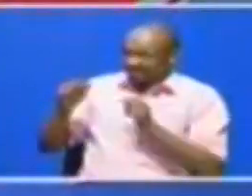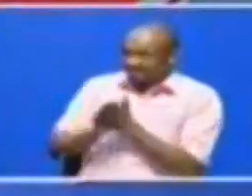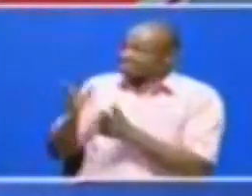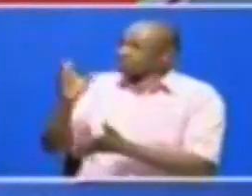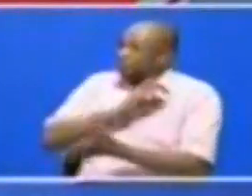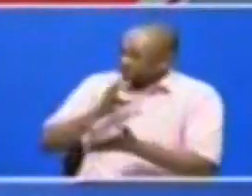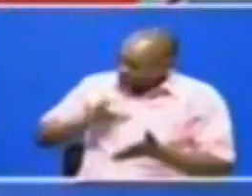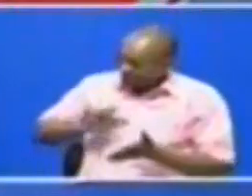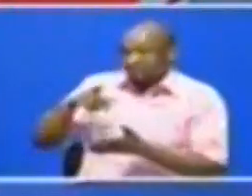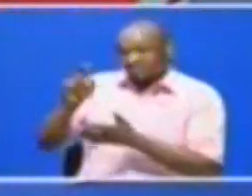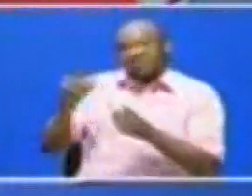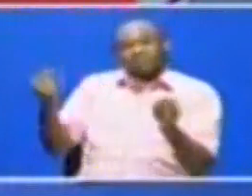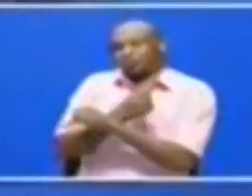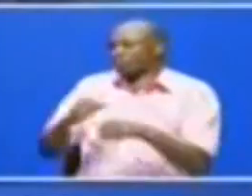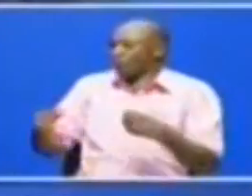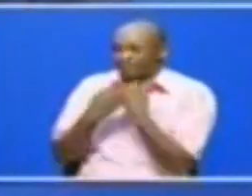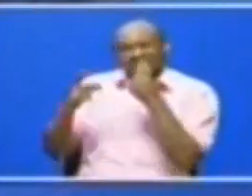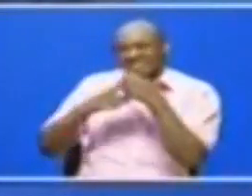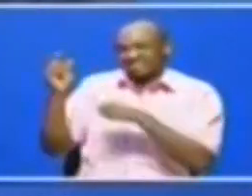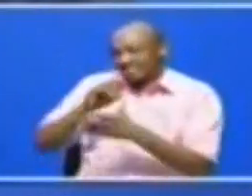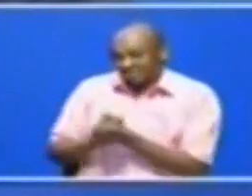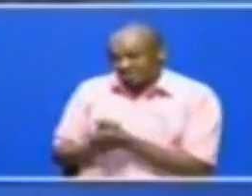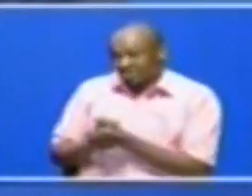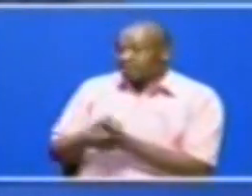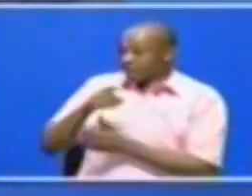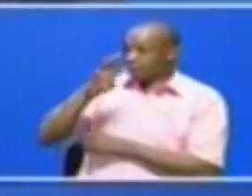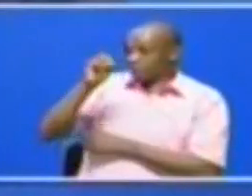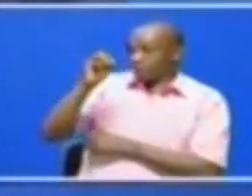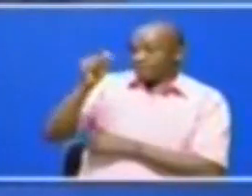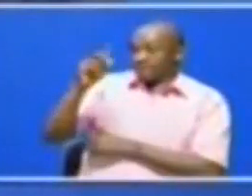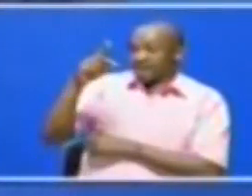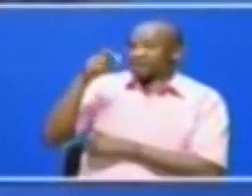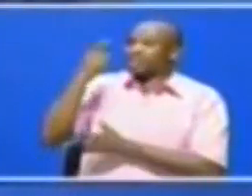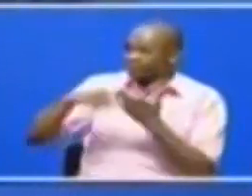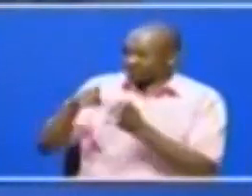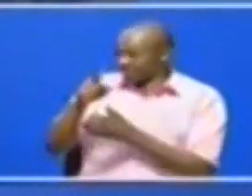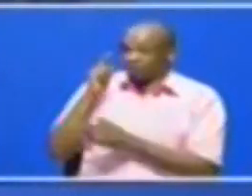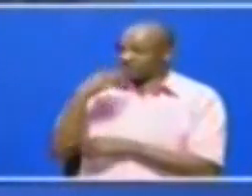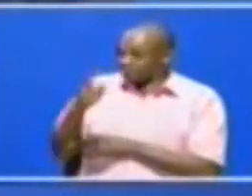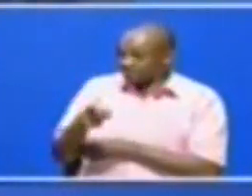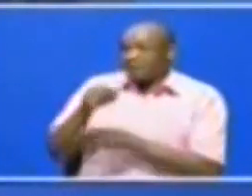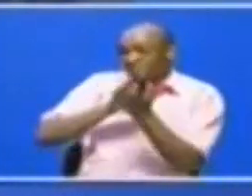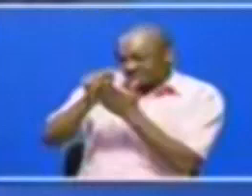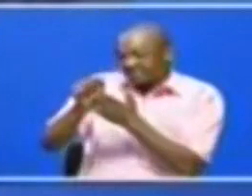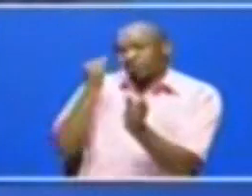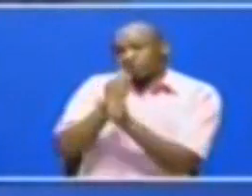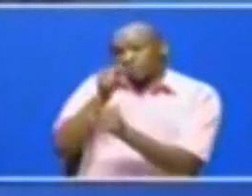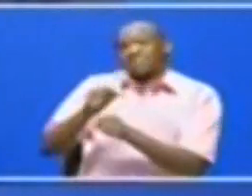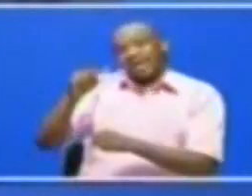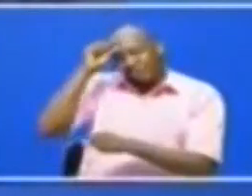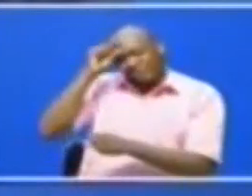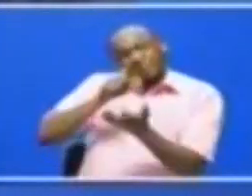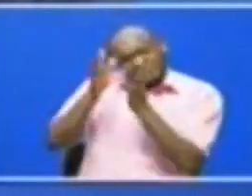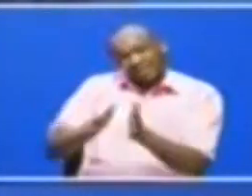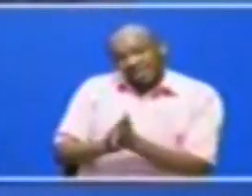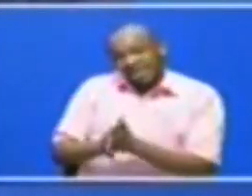commissioners out of office is not practical within 60 days. Mark, you've had Javier saying that, you know, this printing job should be given to the government printer.